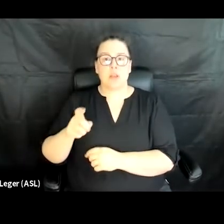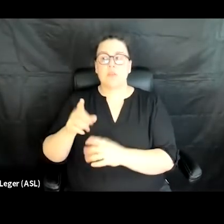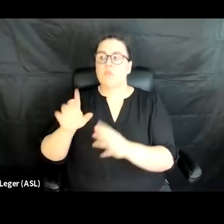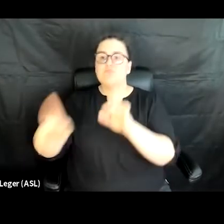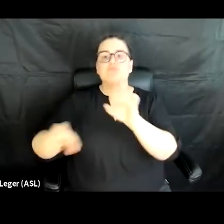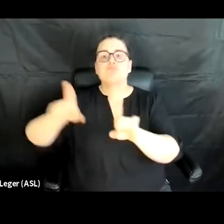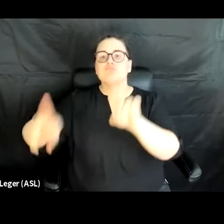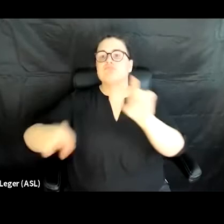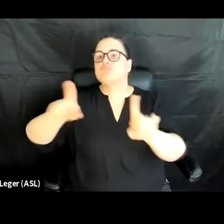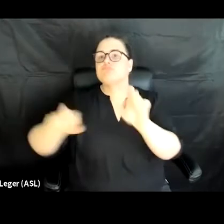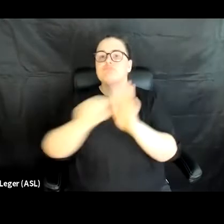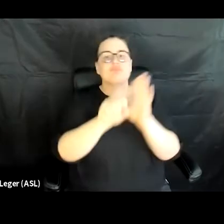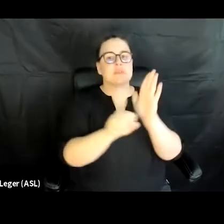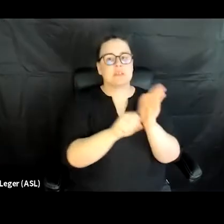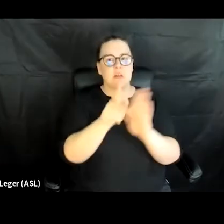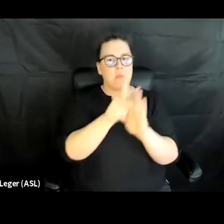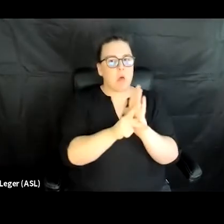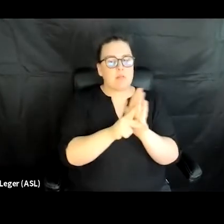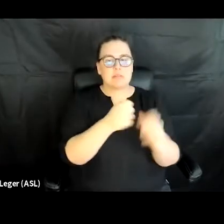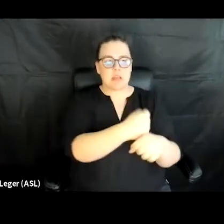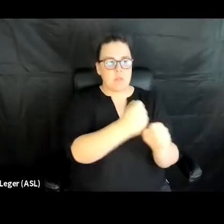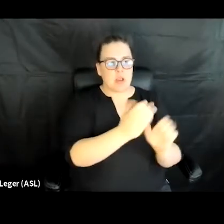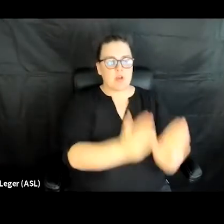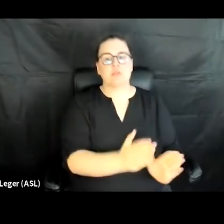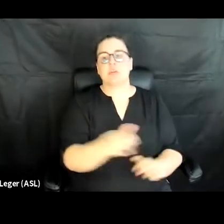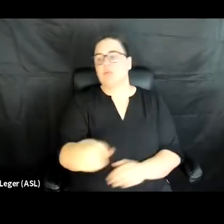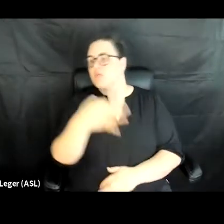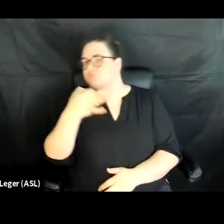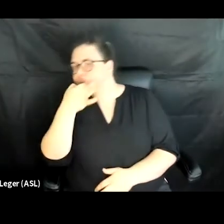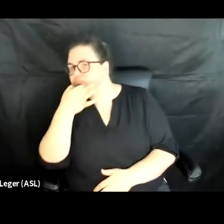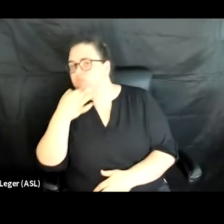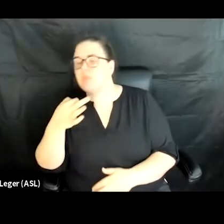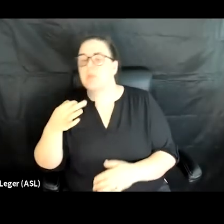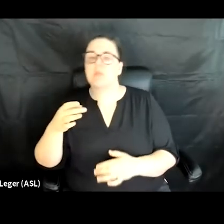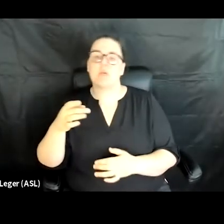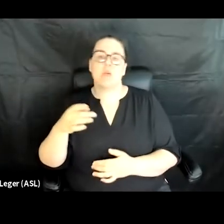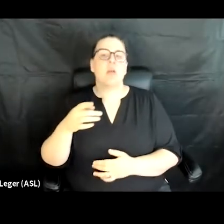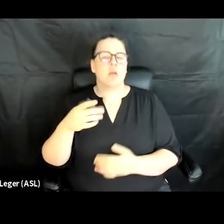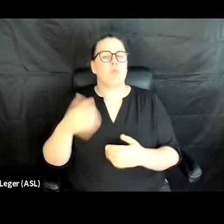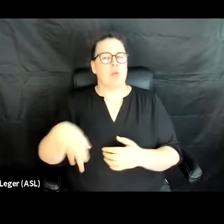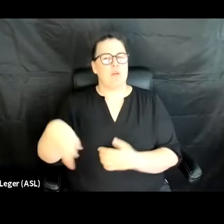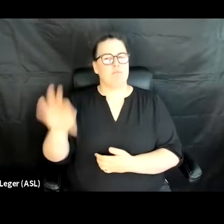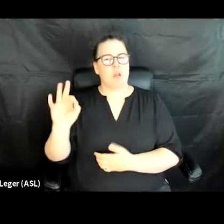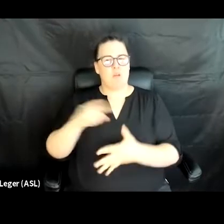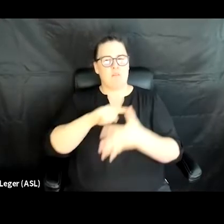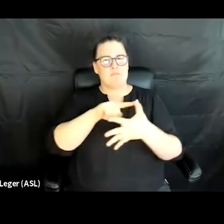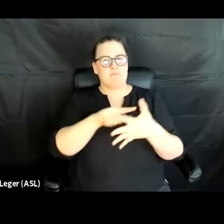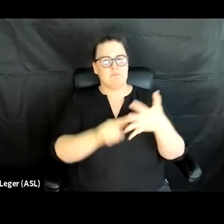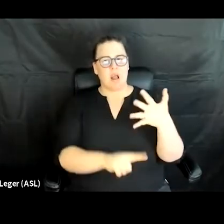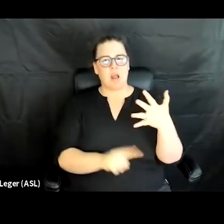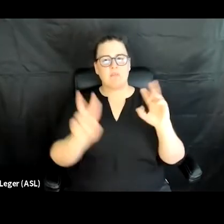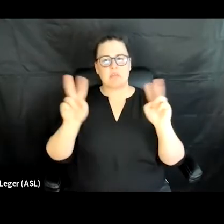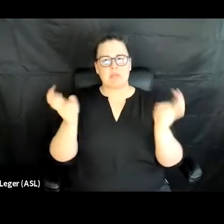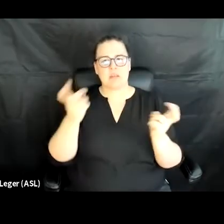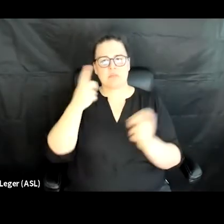state policymakers and experts and came up with 5 basic themes for looking at this